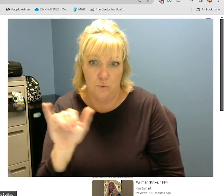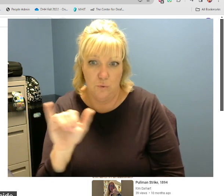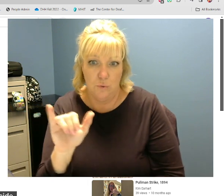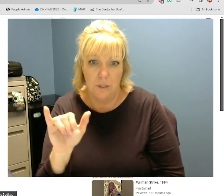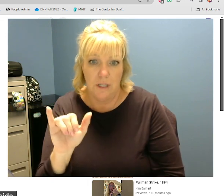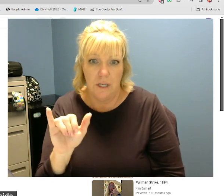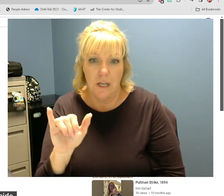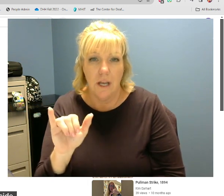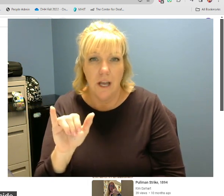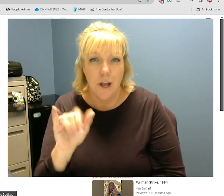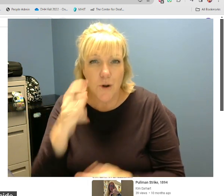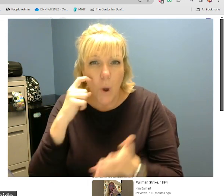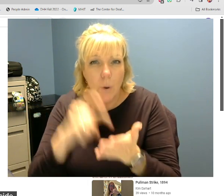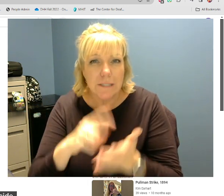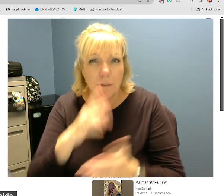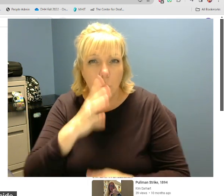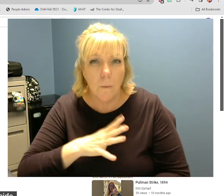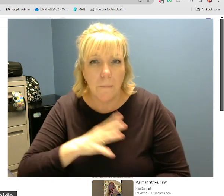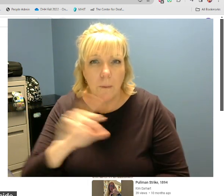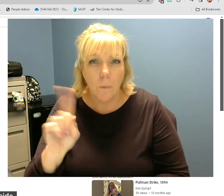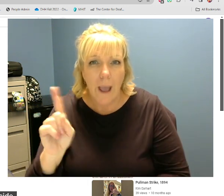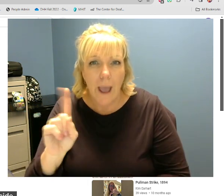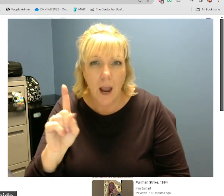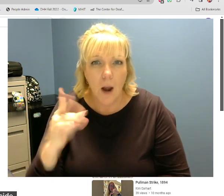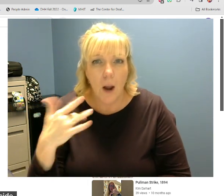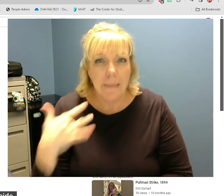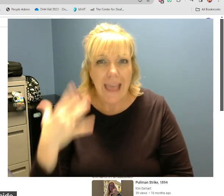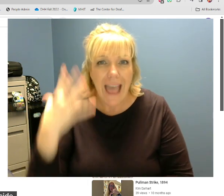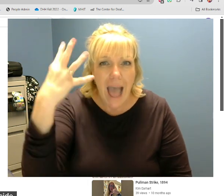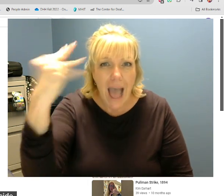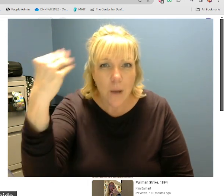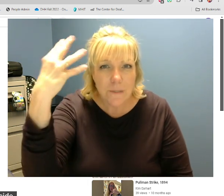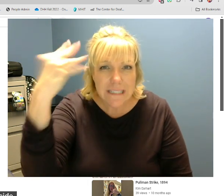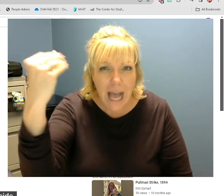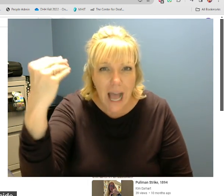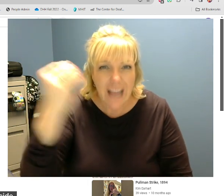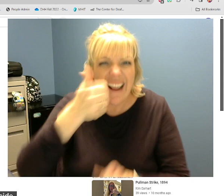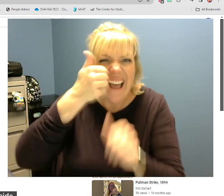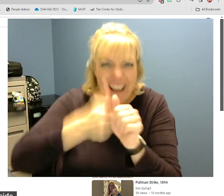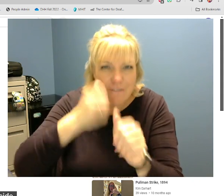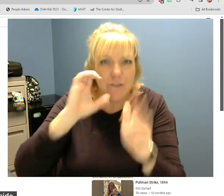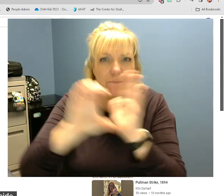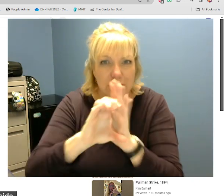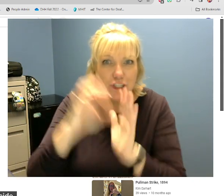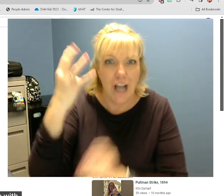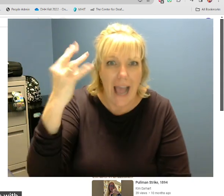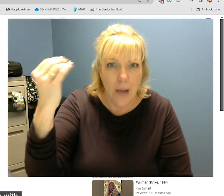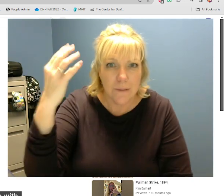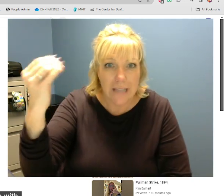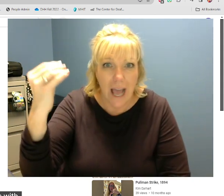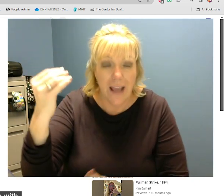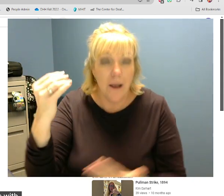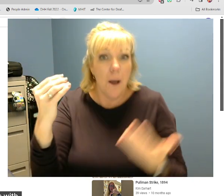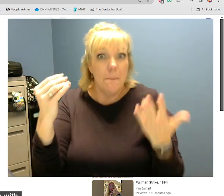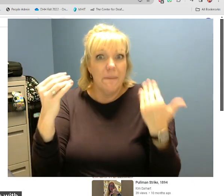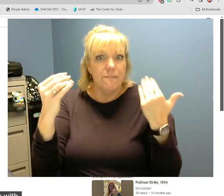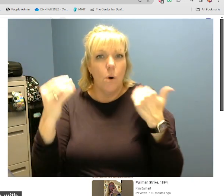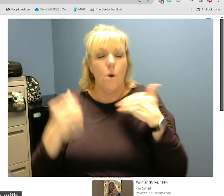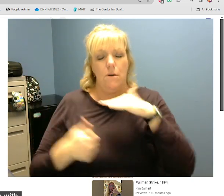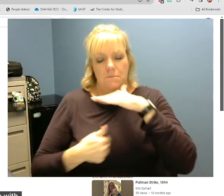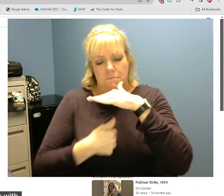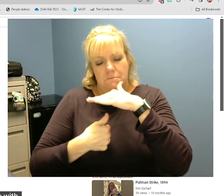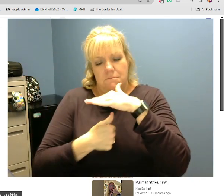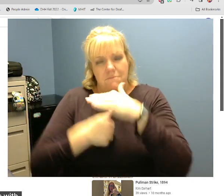you, no, she's not inside. She's outside in all of these images. Whereas in those Godey's image, she was